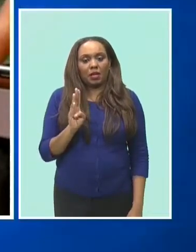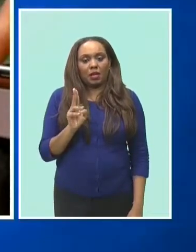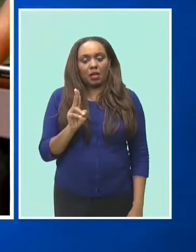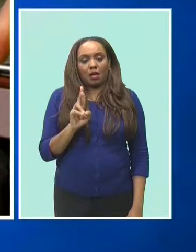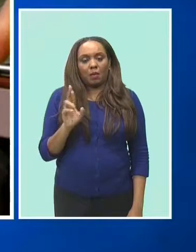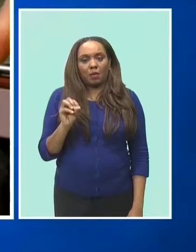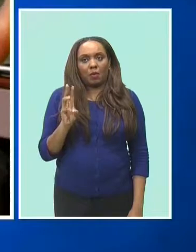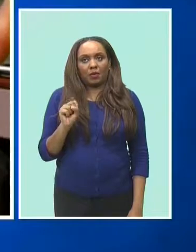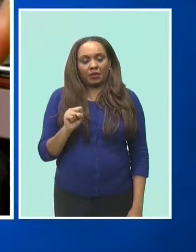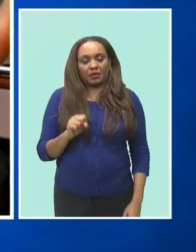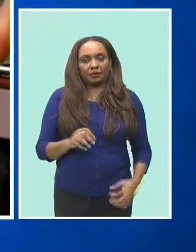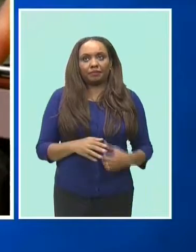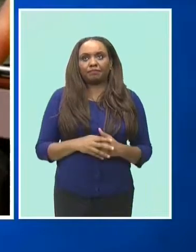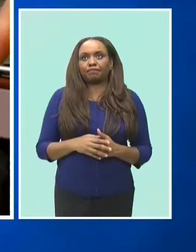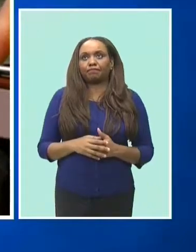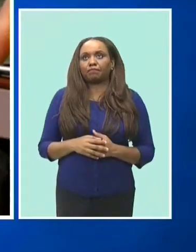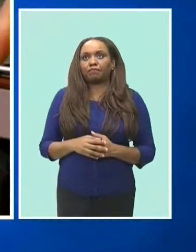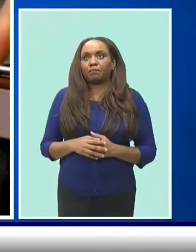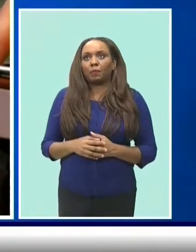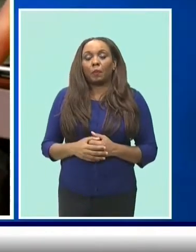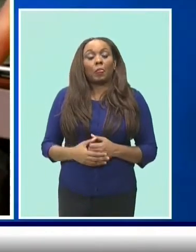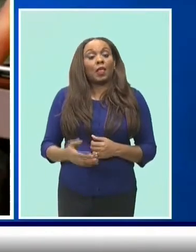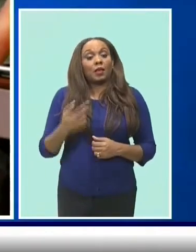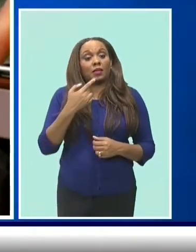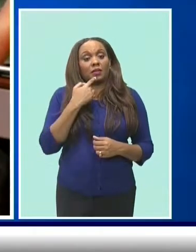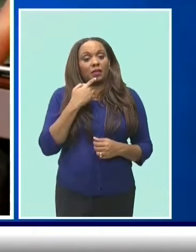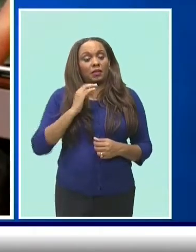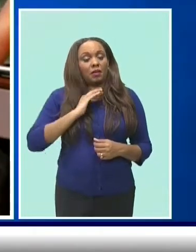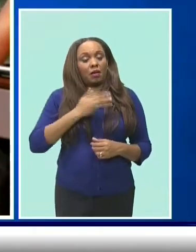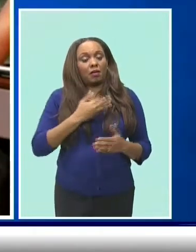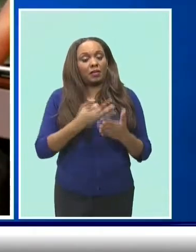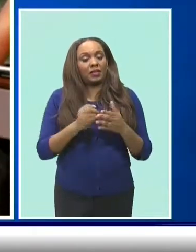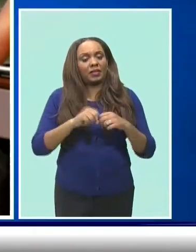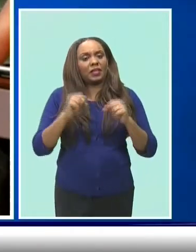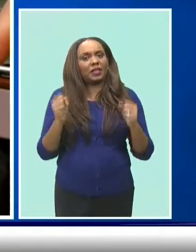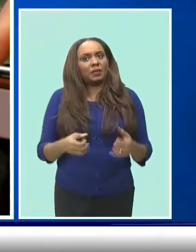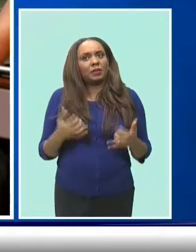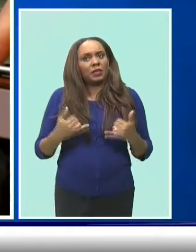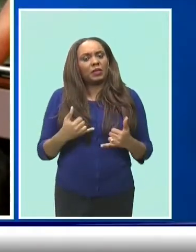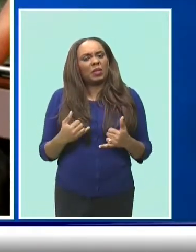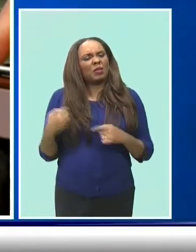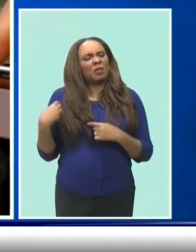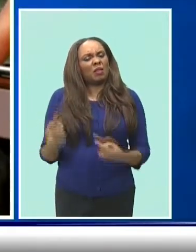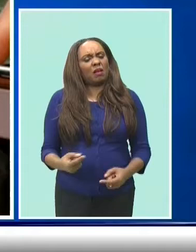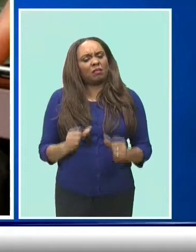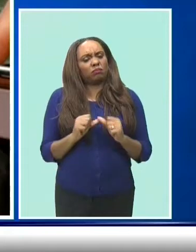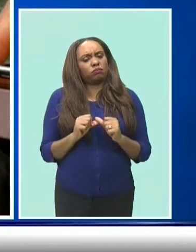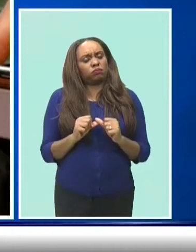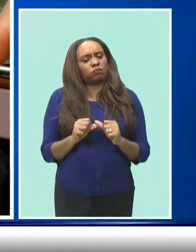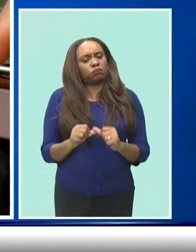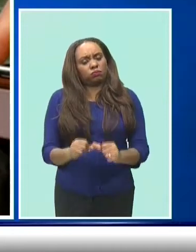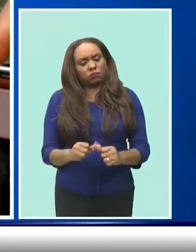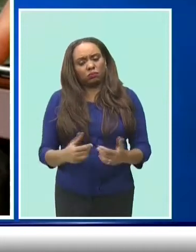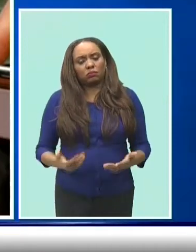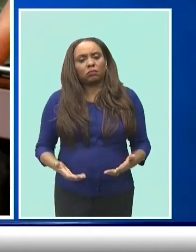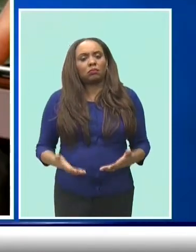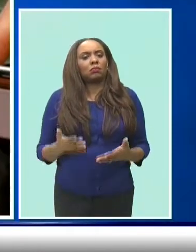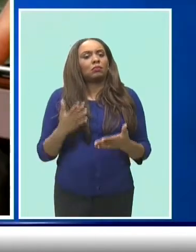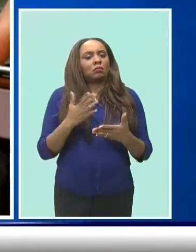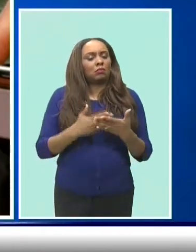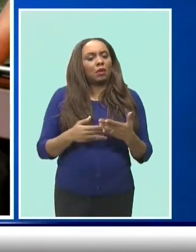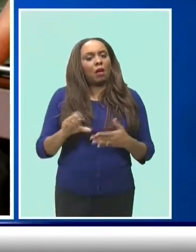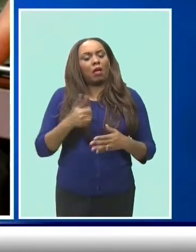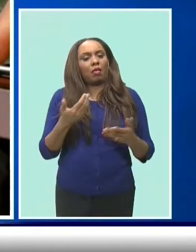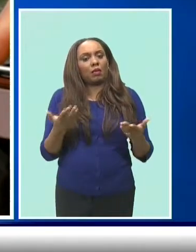the report shows that overall our financial system is still stable at this point. We've had some extraordinary events taking place within the last